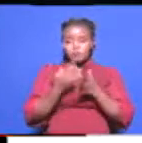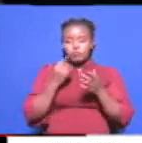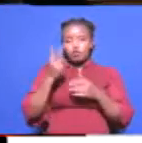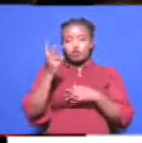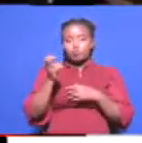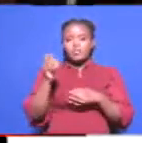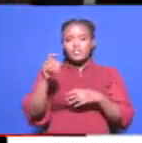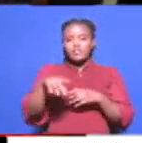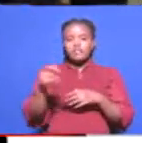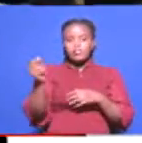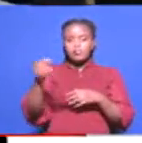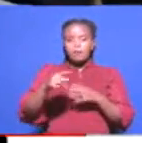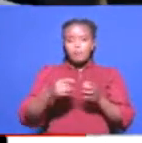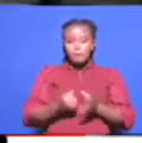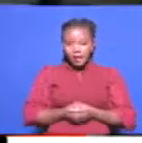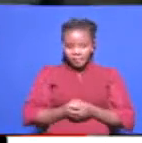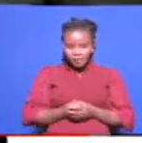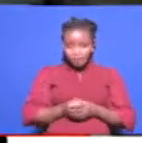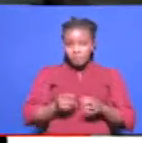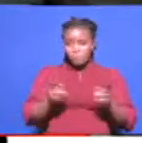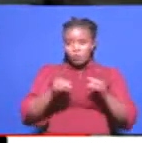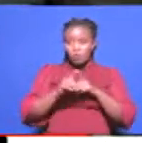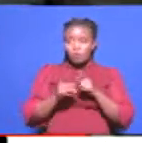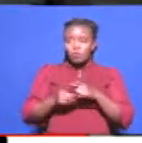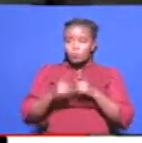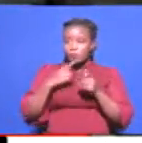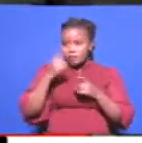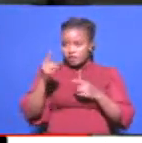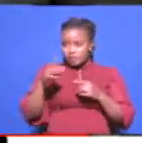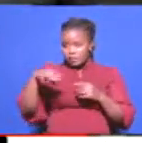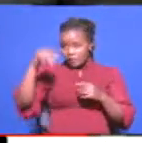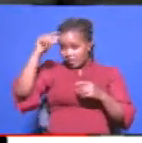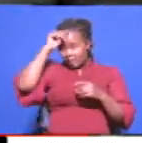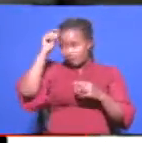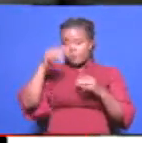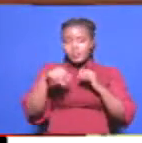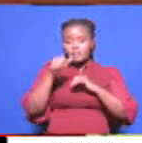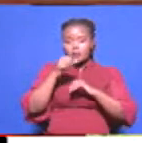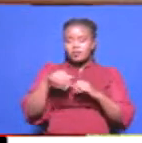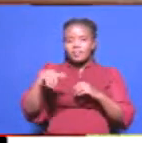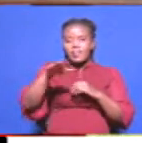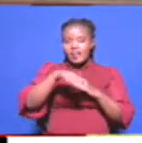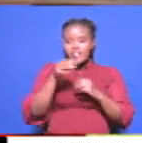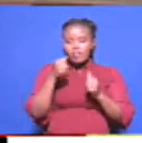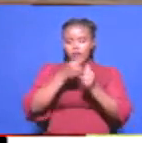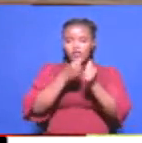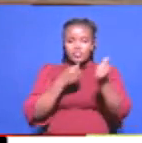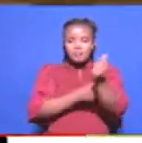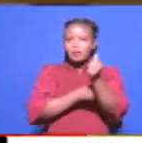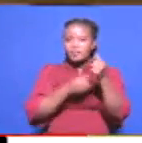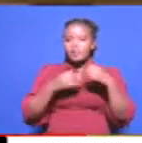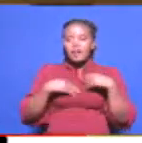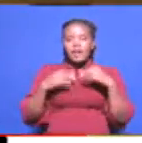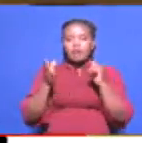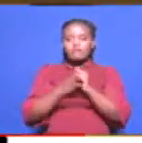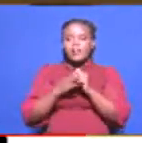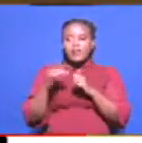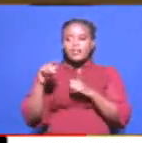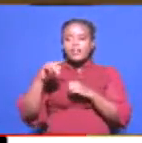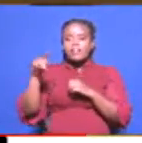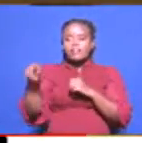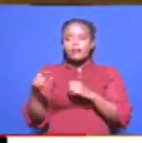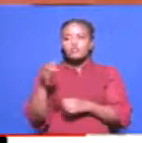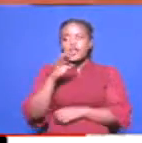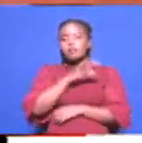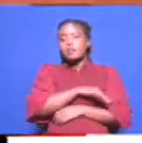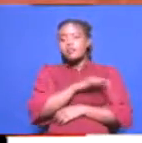same time, he said the government affirmative fund for children in the informal settlements has brought on board 9,000 beneficiaries who shall